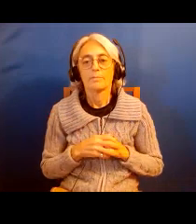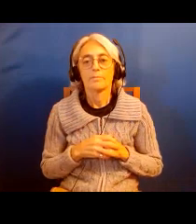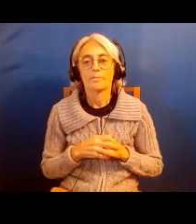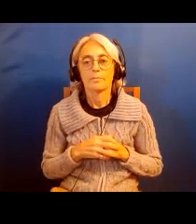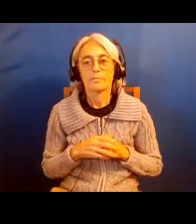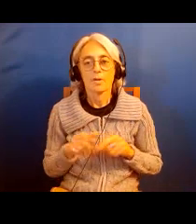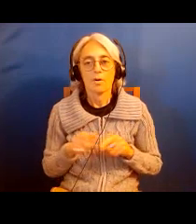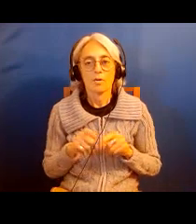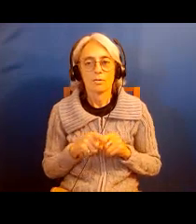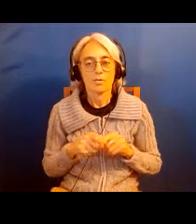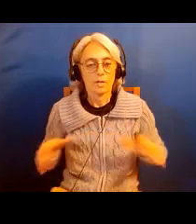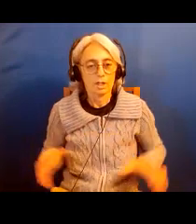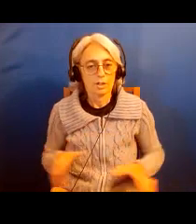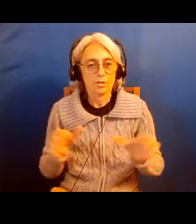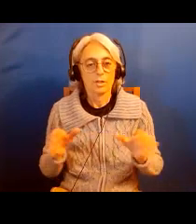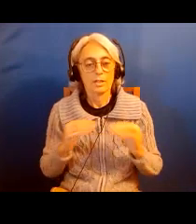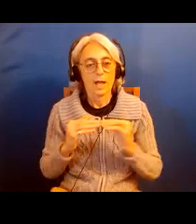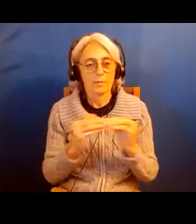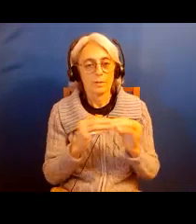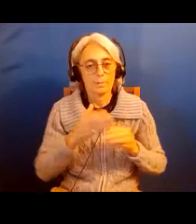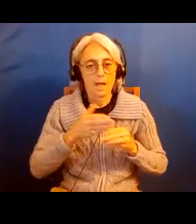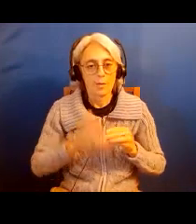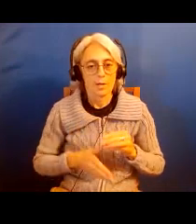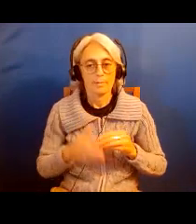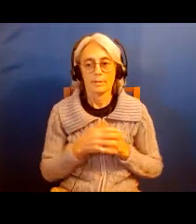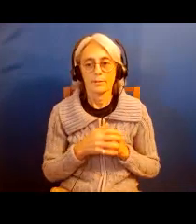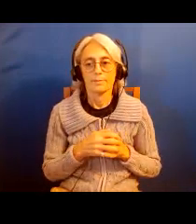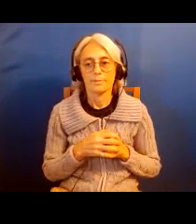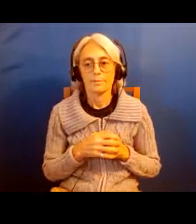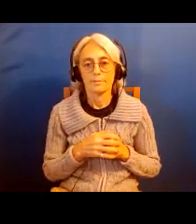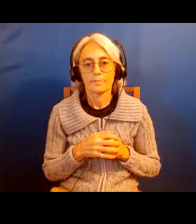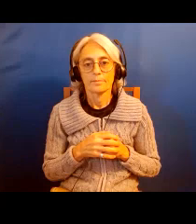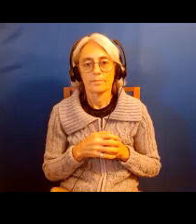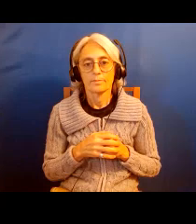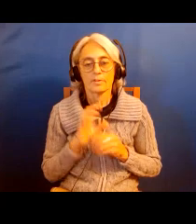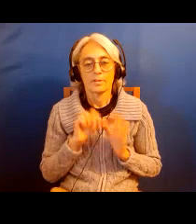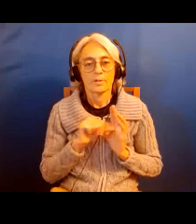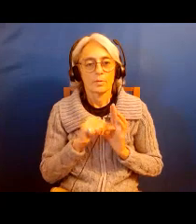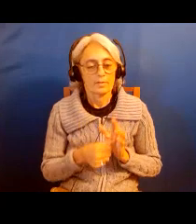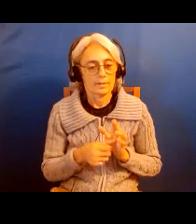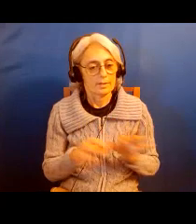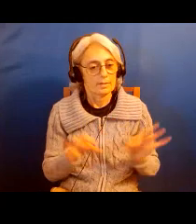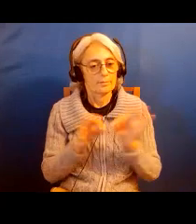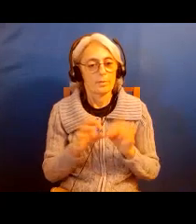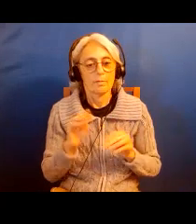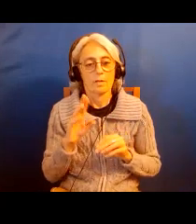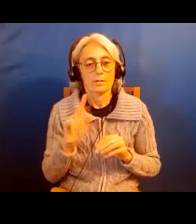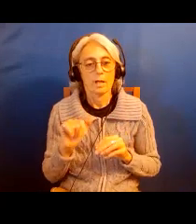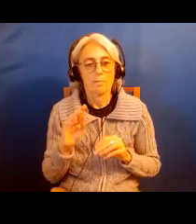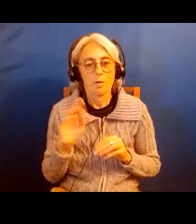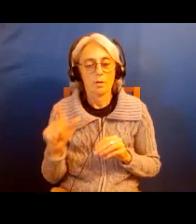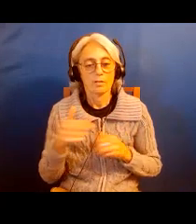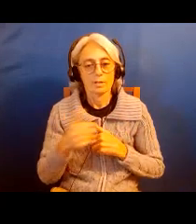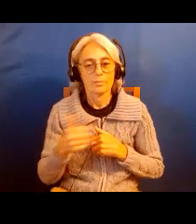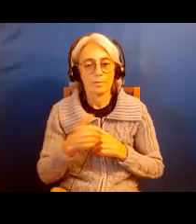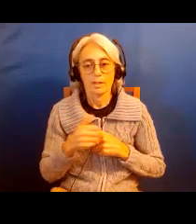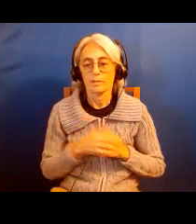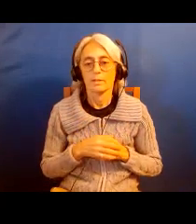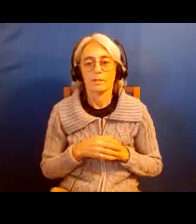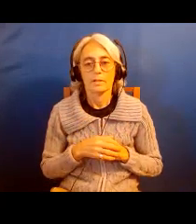equitable outcomes. And we have highlighted the importance of multimodal transportation, including